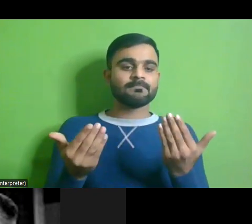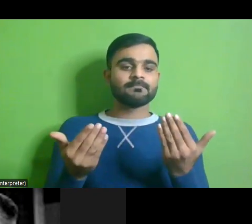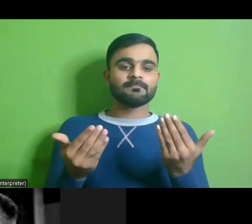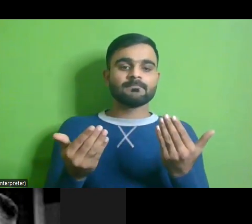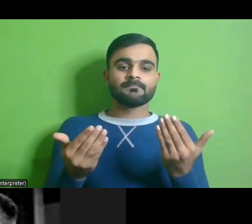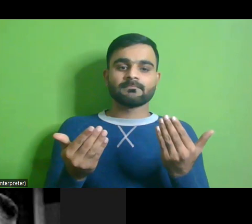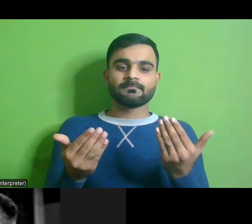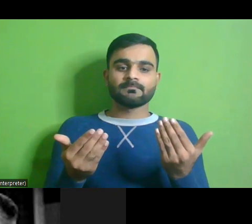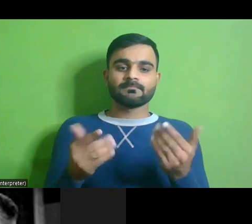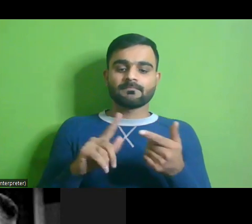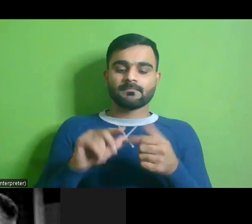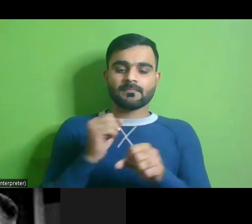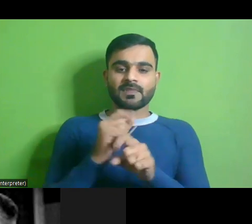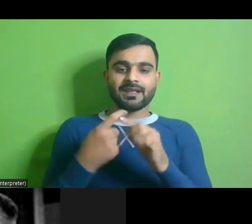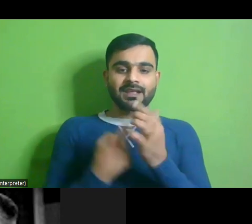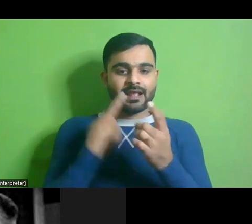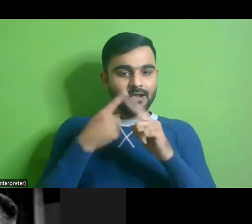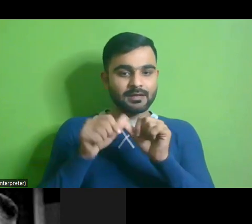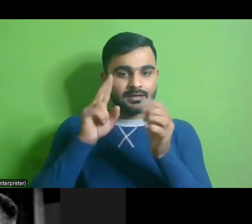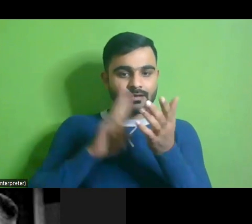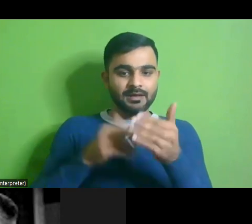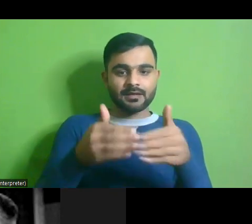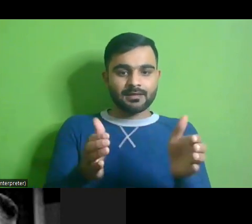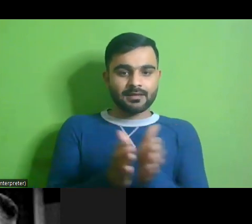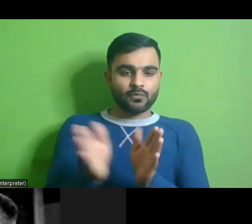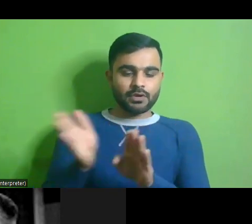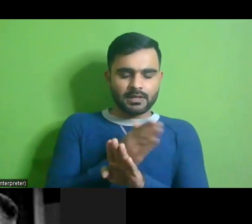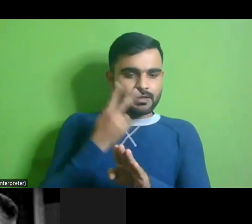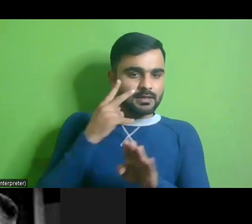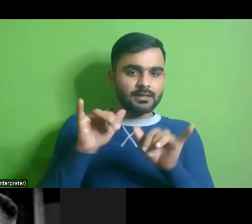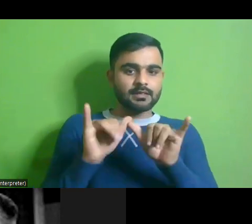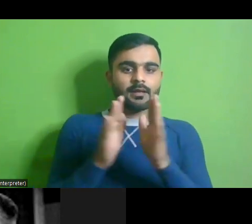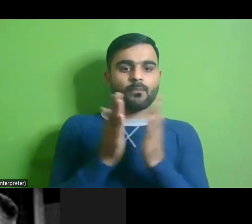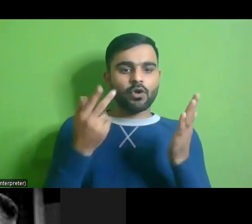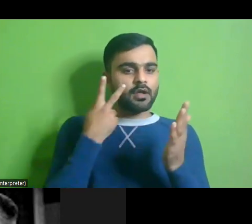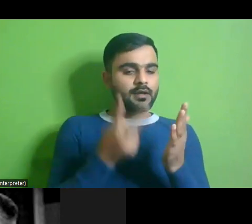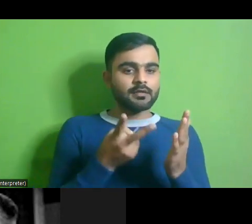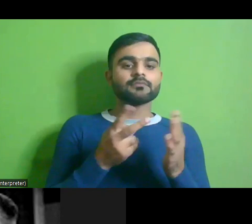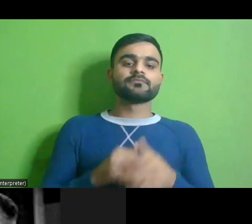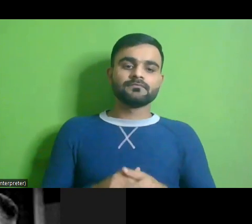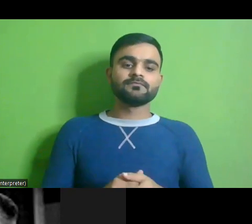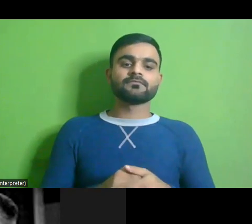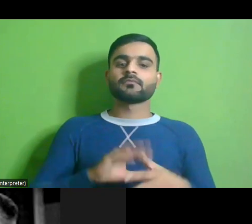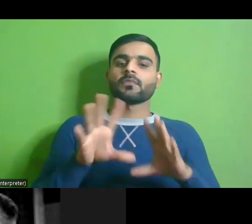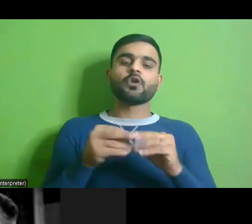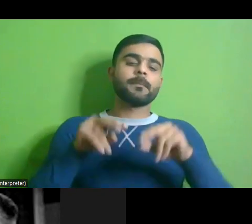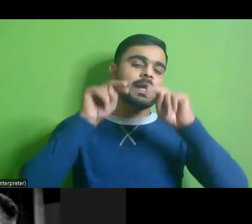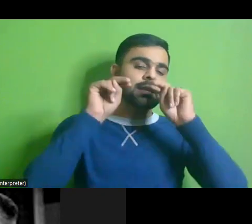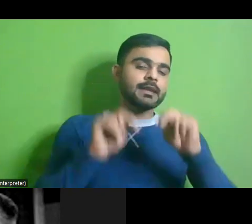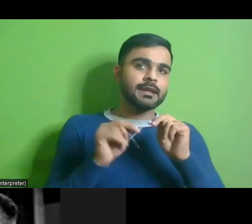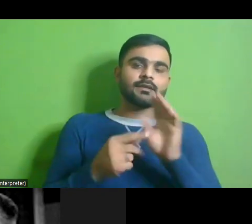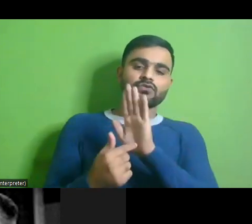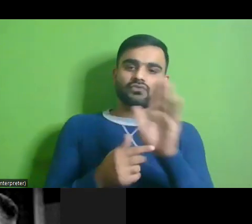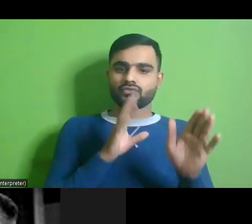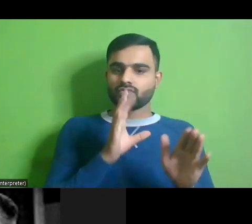produce egalitarian communities. But recently, there's been a landmark book which I really all recommend to you,